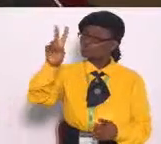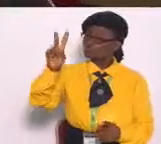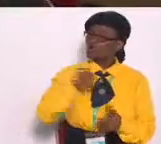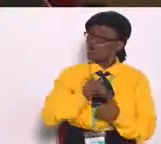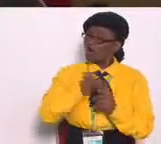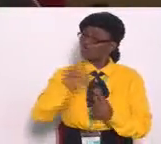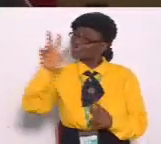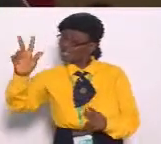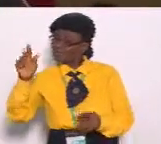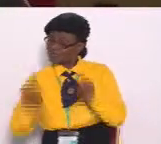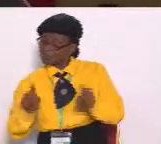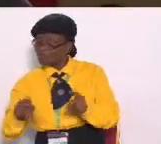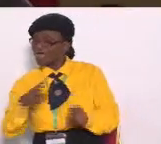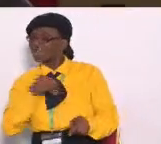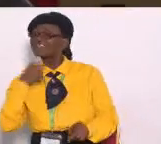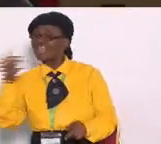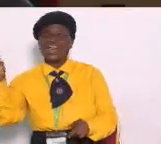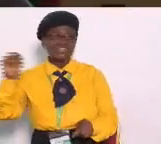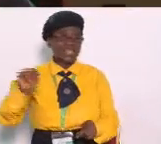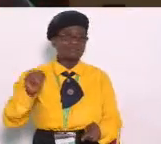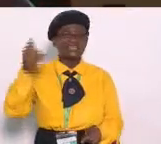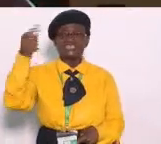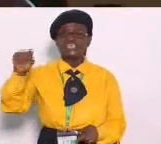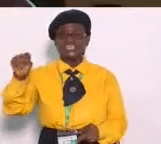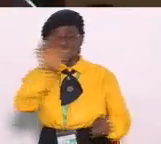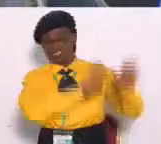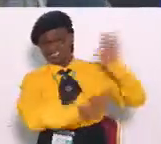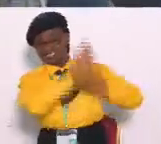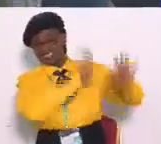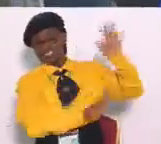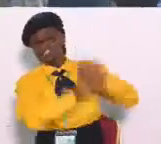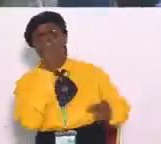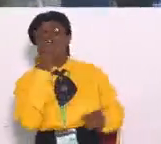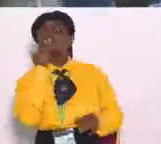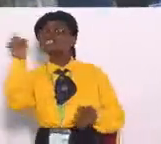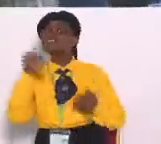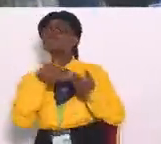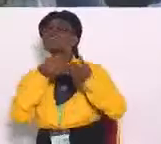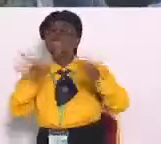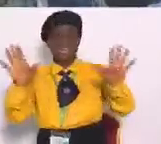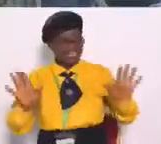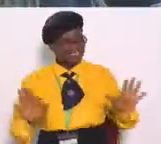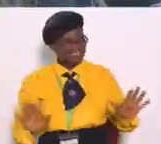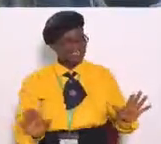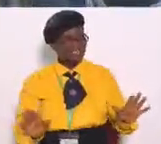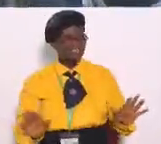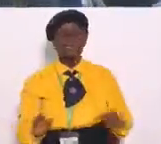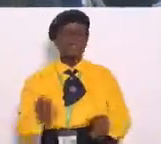the siege is over.